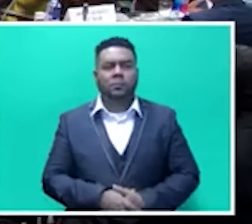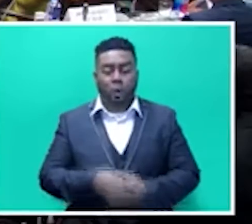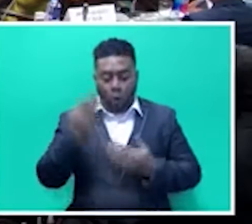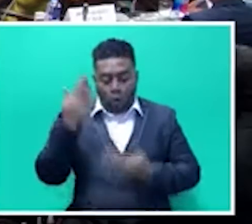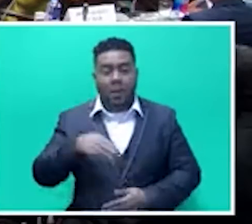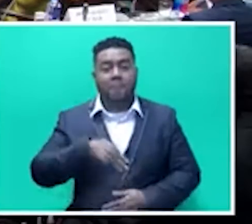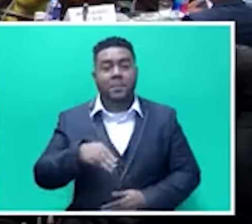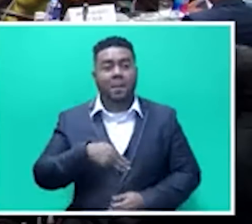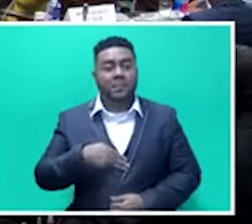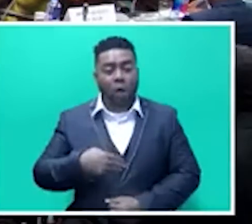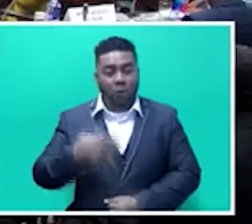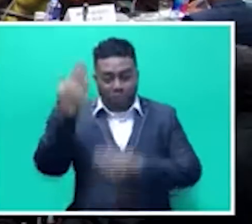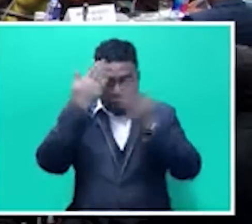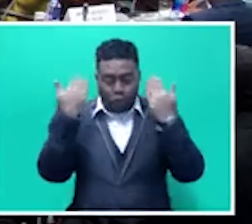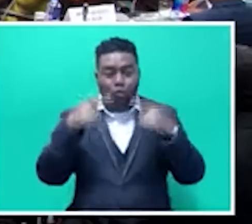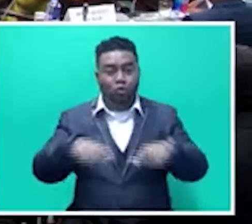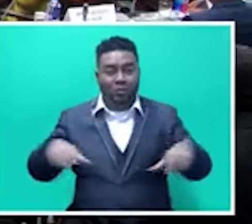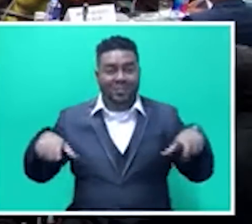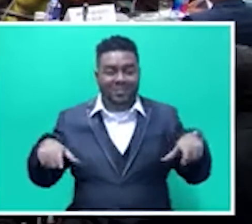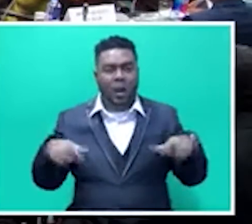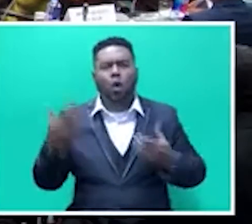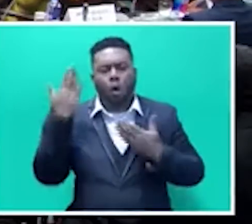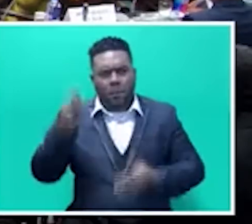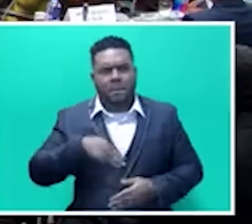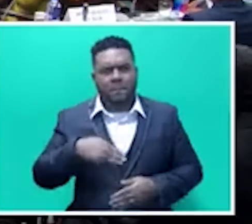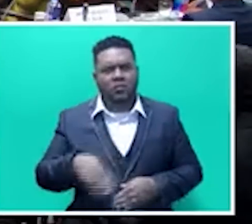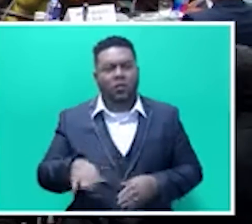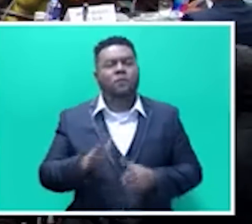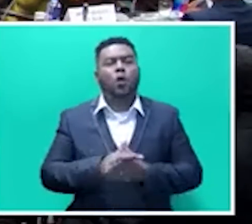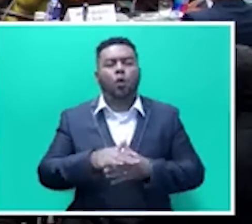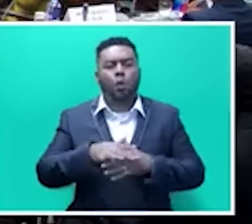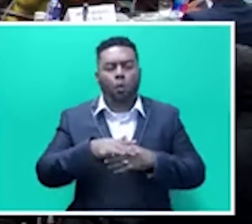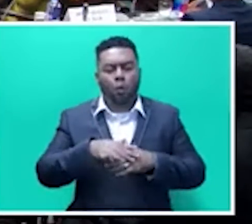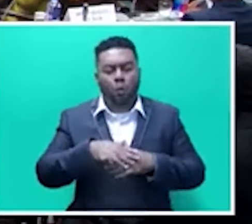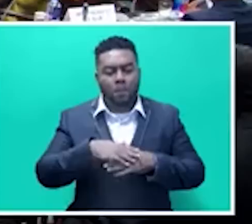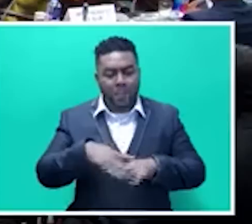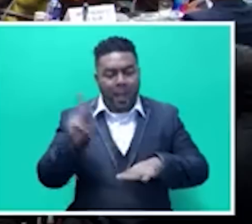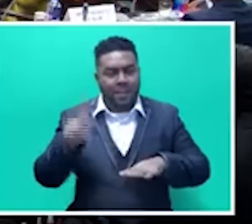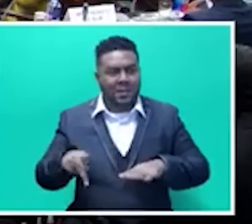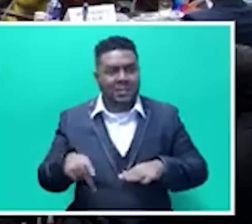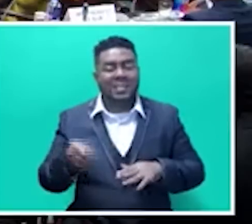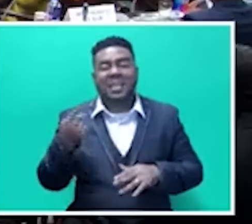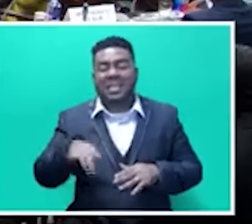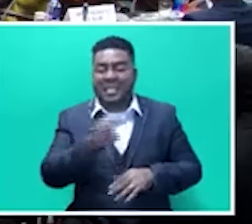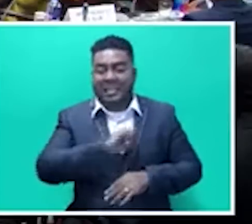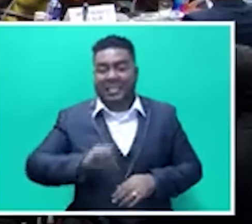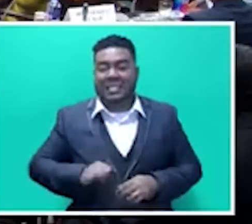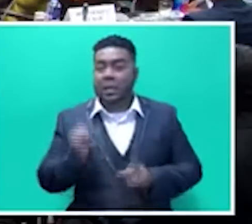Honourable members of the Judiciary and Honourable members of Parliament, His Excellency the President has addressed the